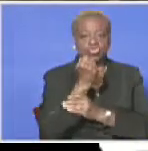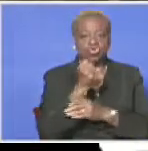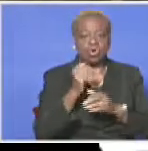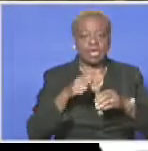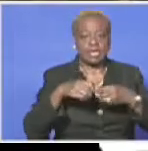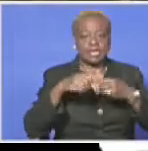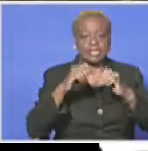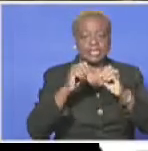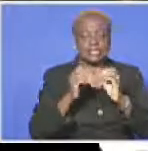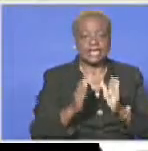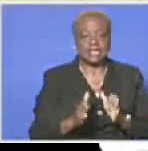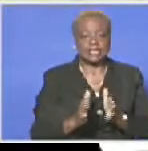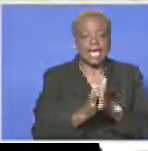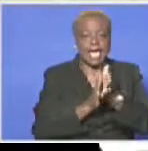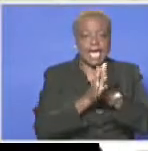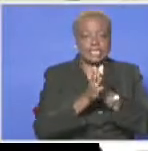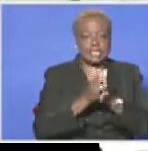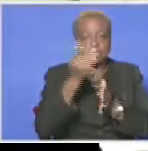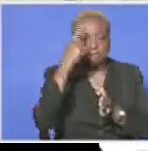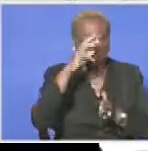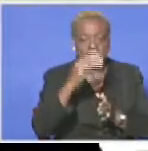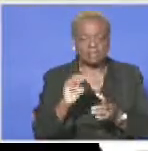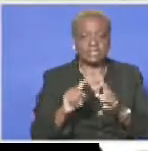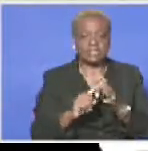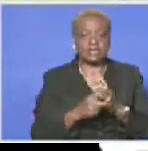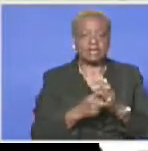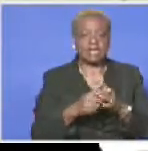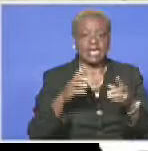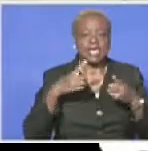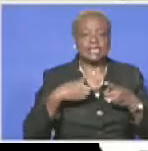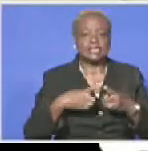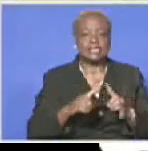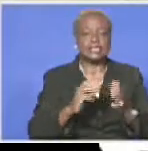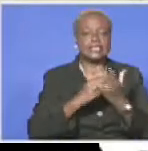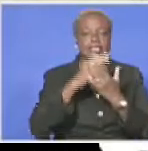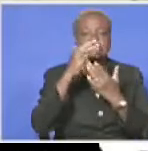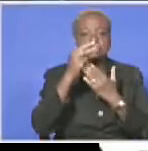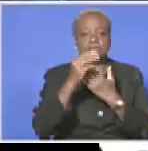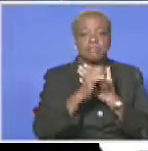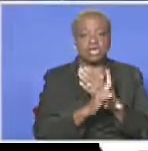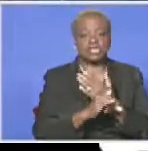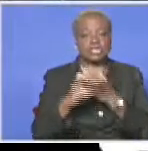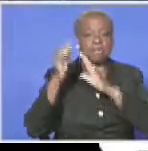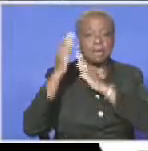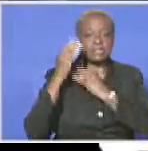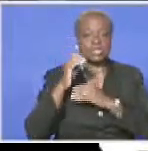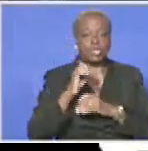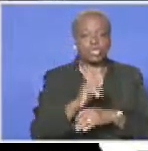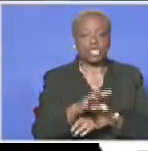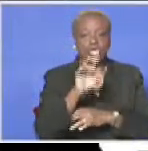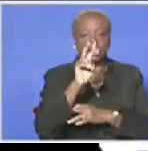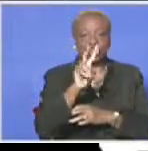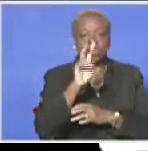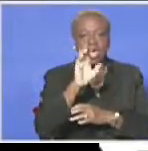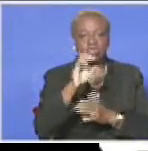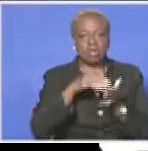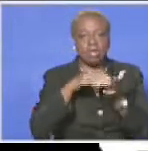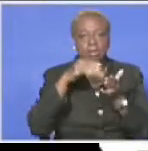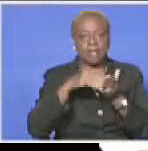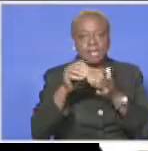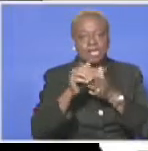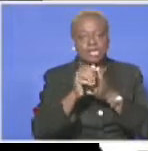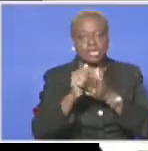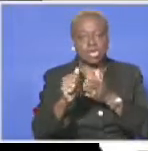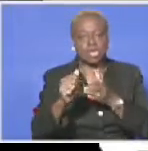we're anxious for them to resume. Since March, the Bahamas has lost well over $200 million in cruise ship revenue to the